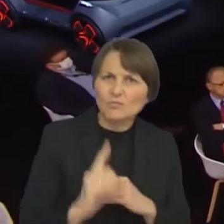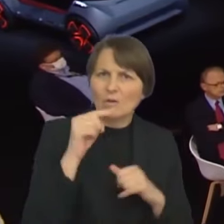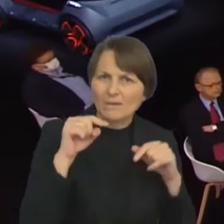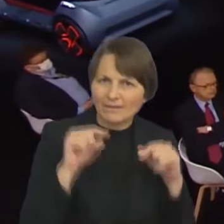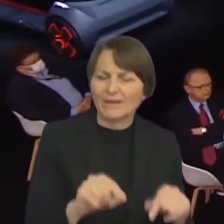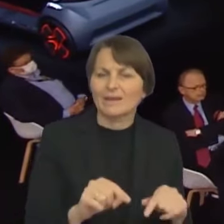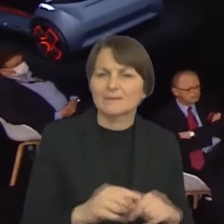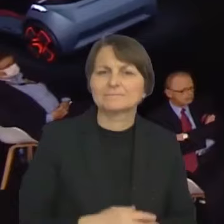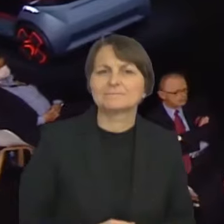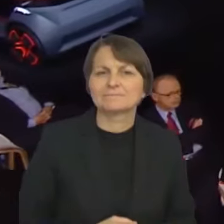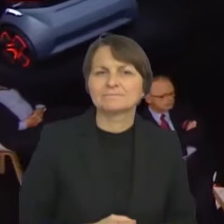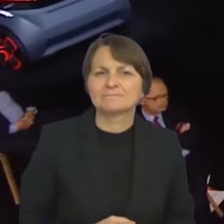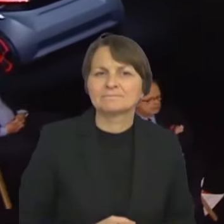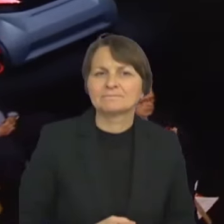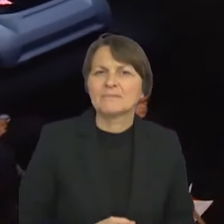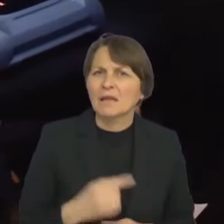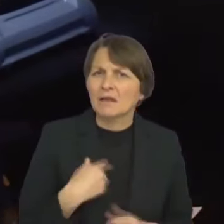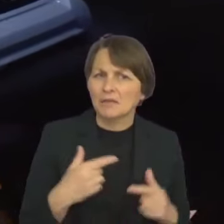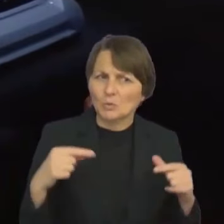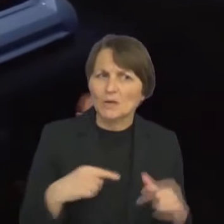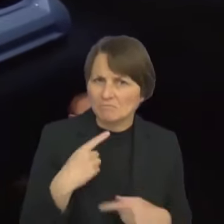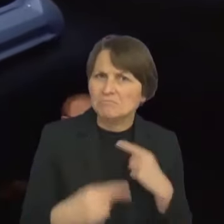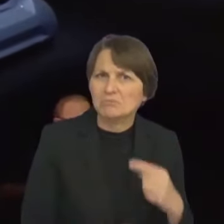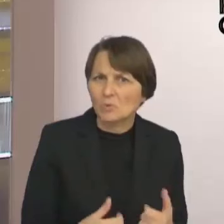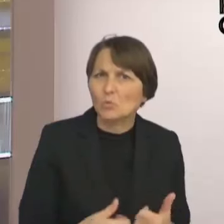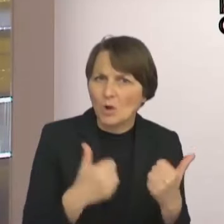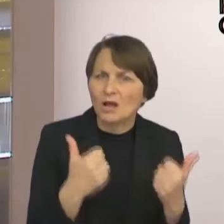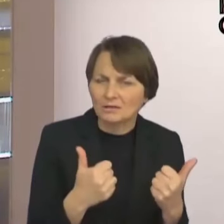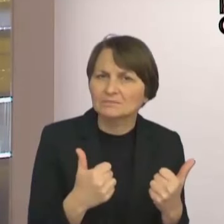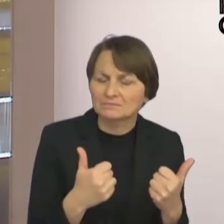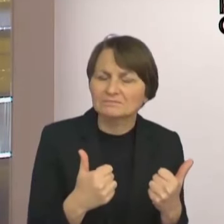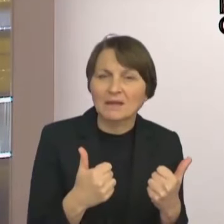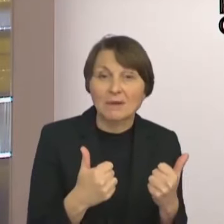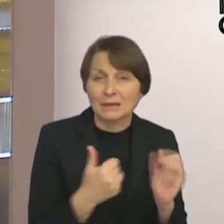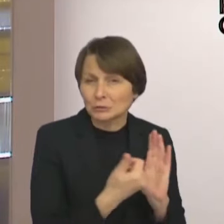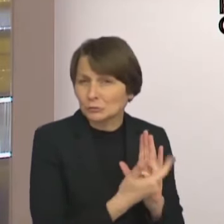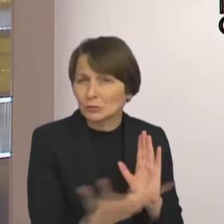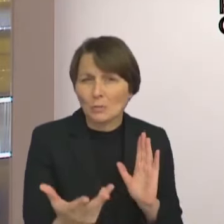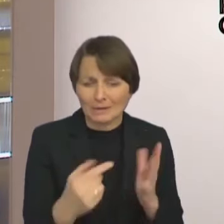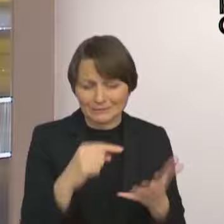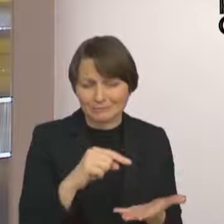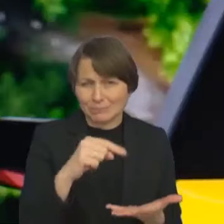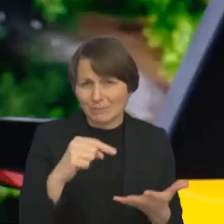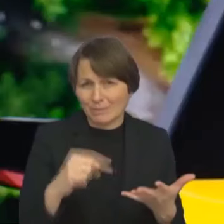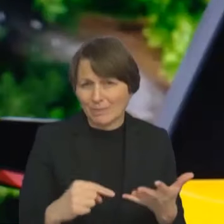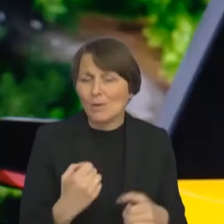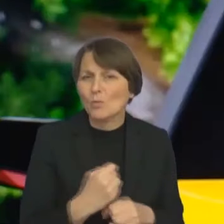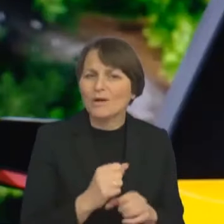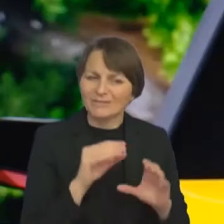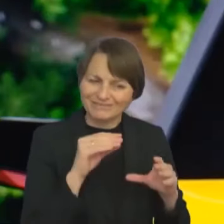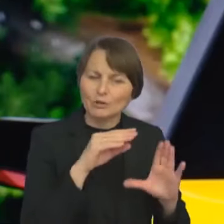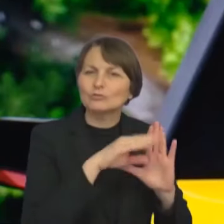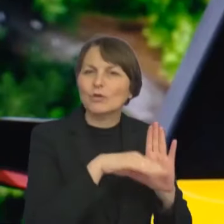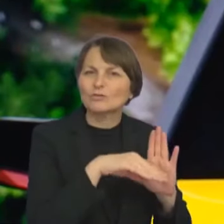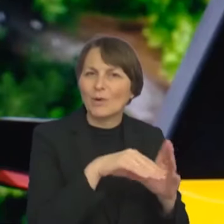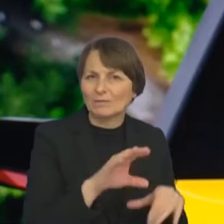I think that we're doing pretty well, actually. But I think that there's still a lot of work to be done on the software part. That's what I was saying earlier. You know, we